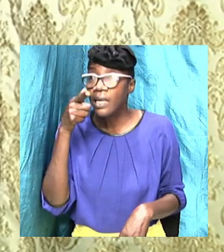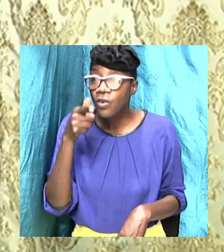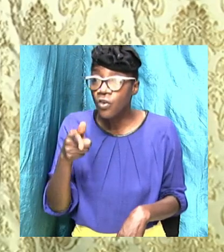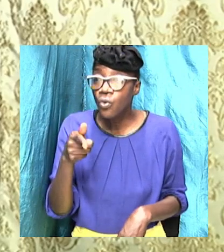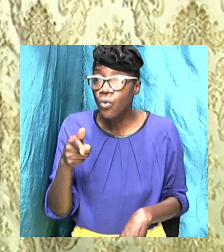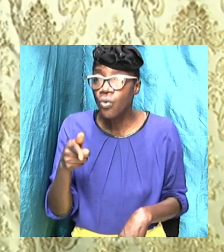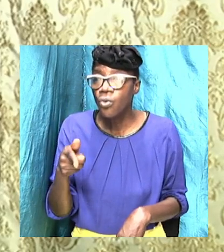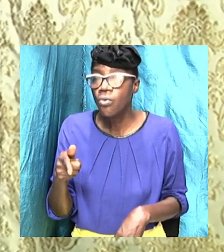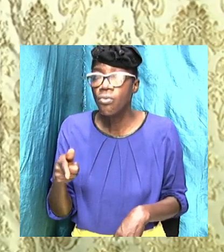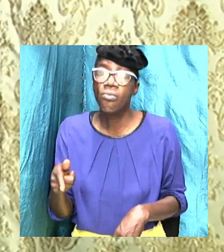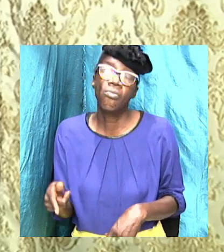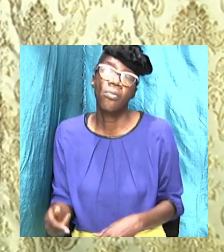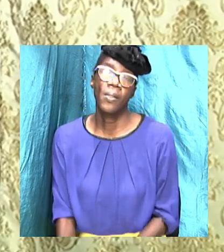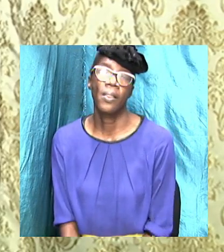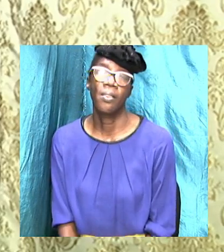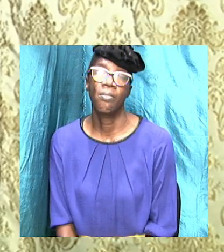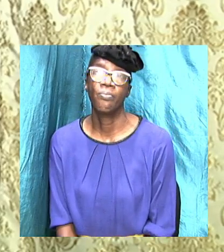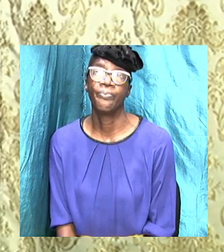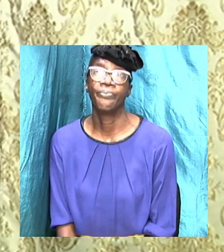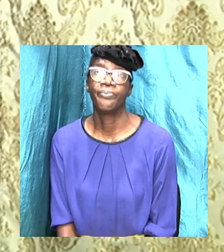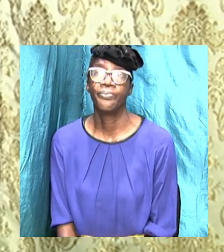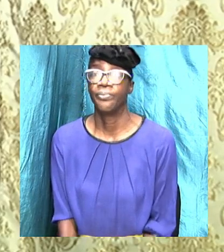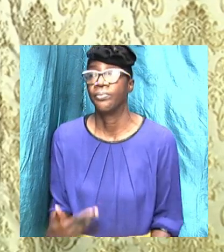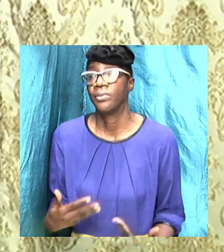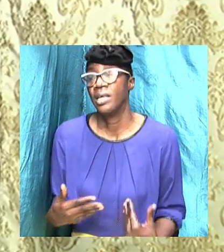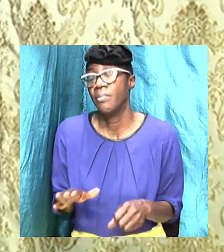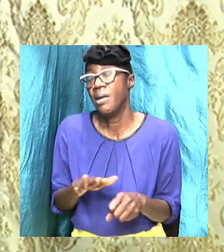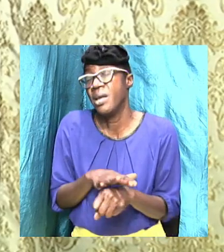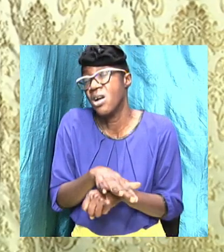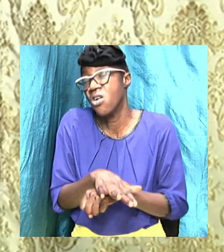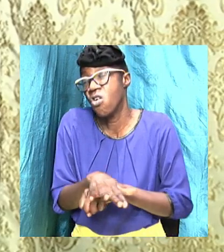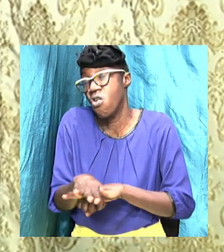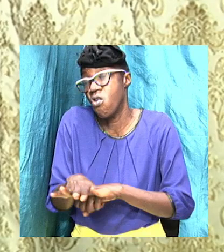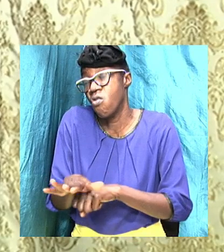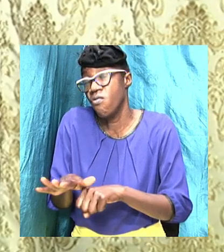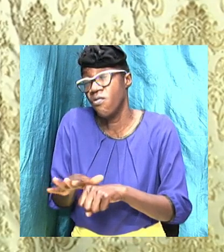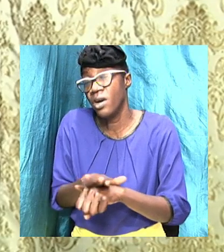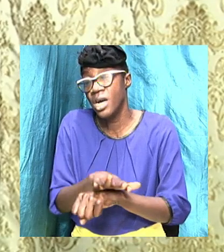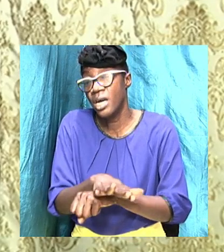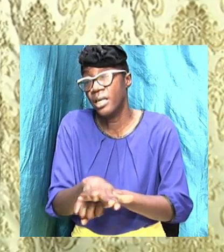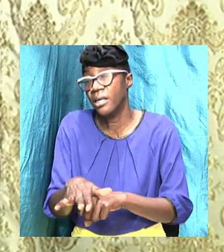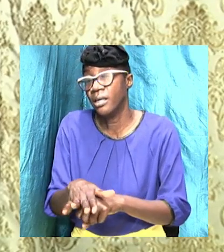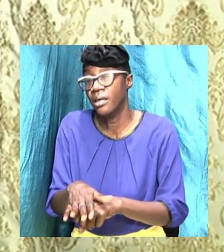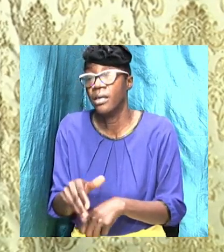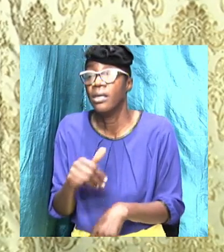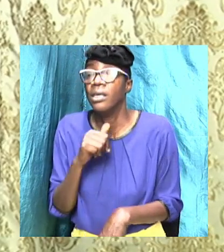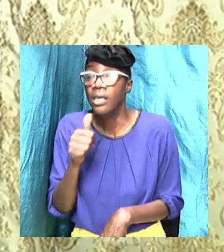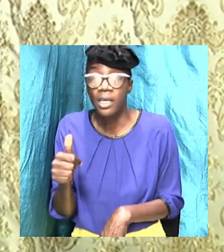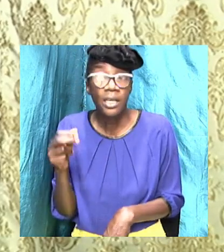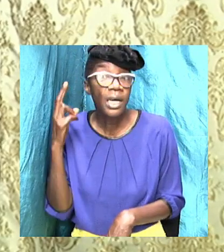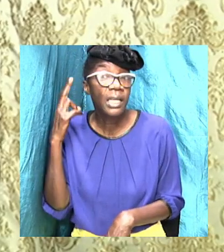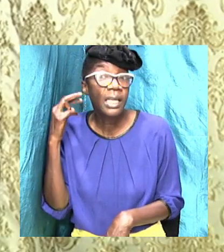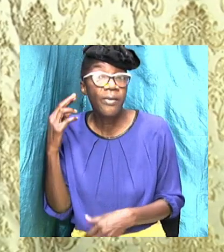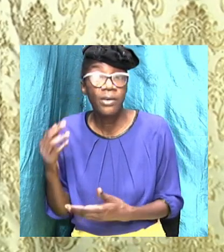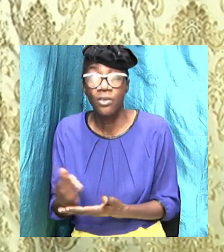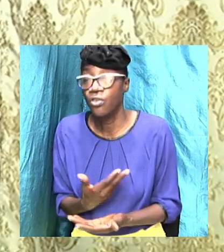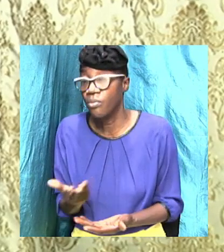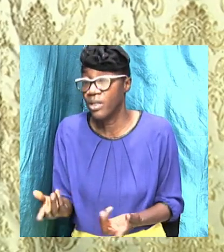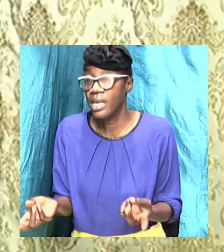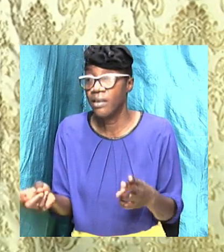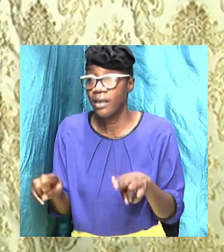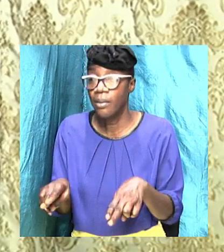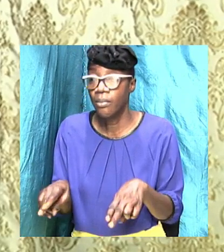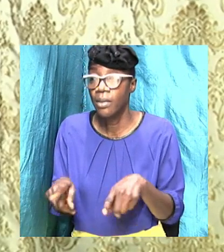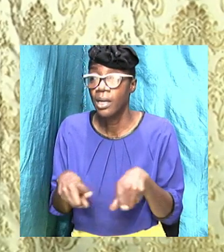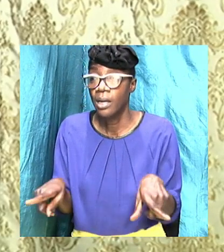you might be covered, so to speak, and you're not hearing some of the things that are happening.